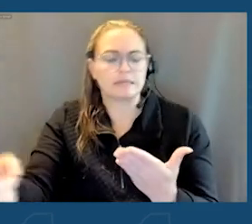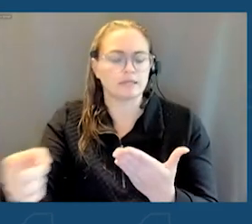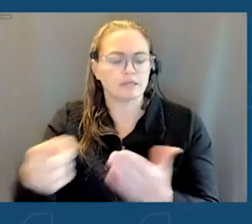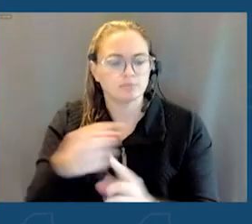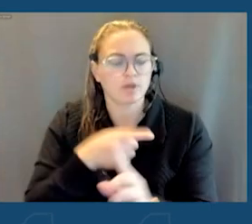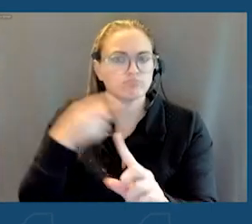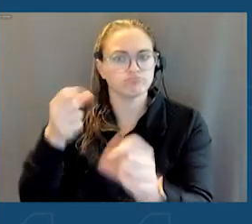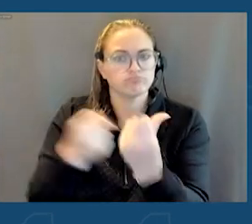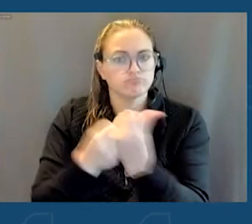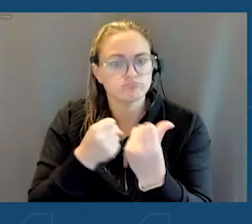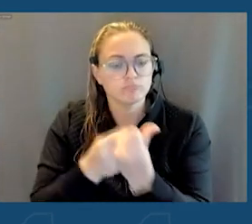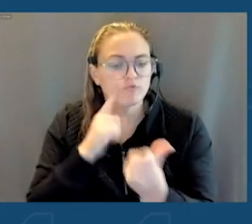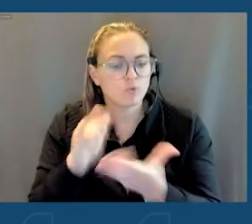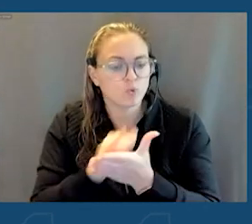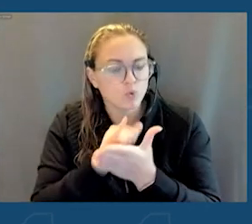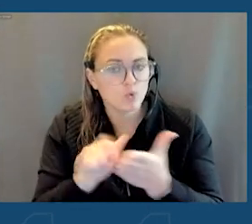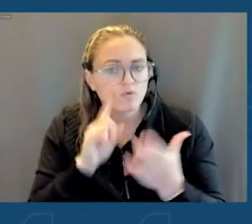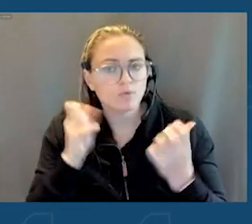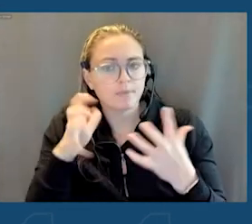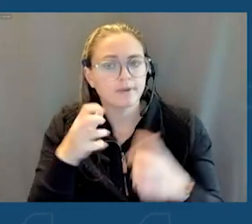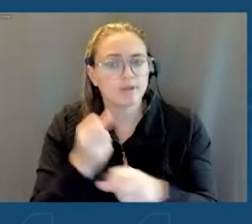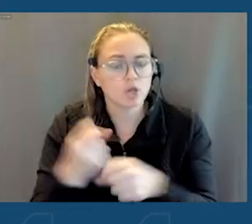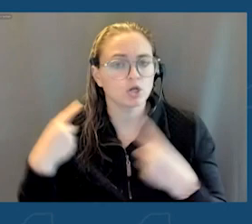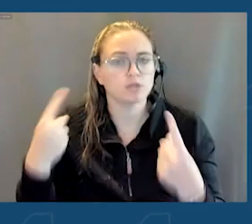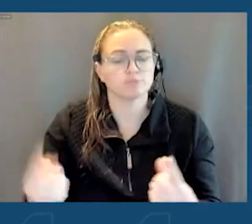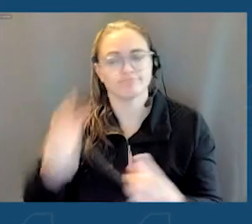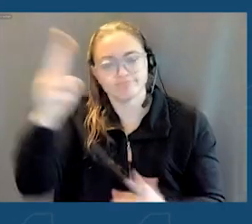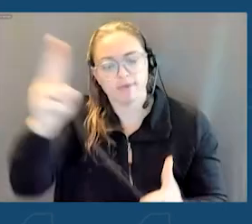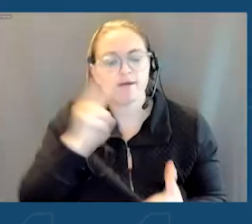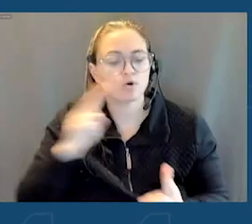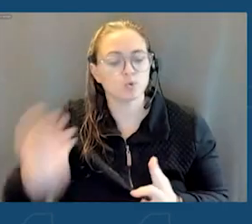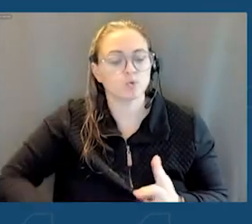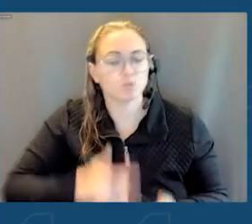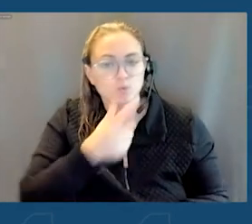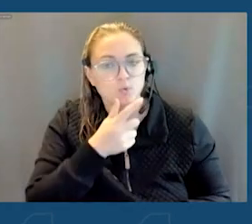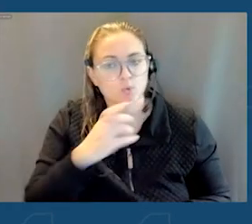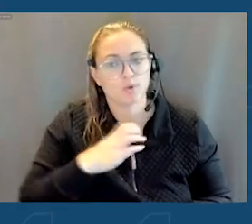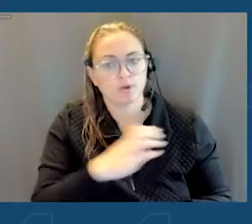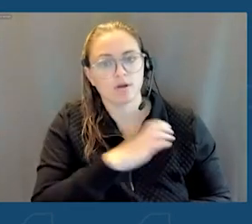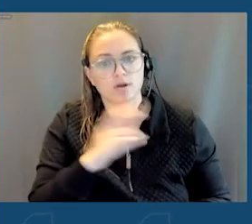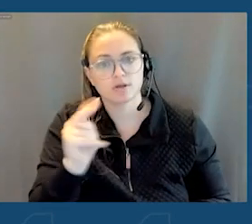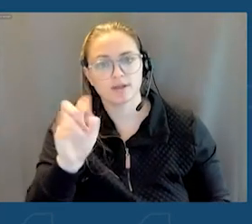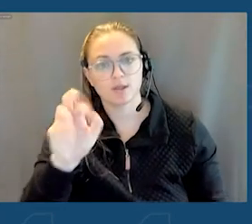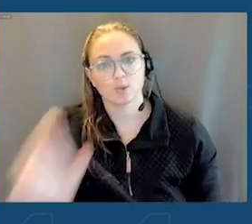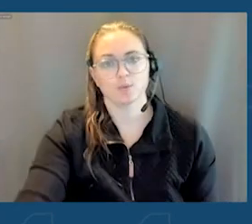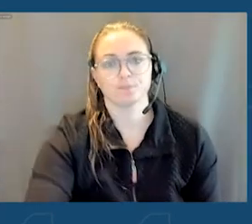advocate for New York for many, many years. It's my honor to introduce Congressman Nadler.